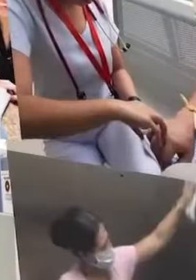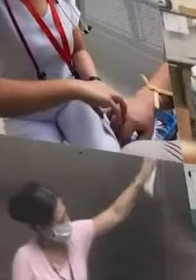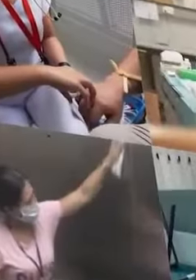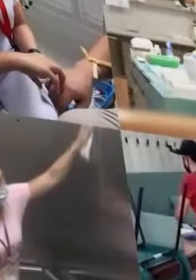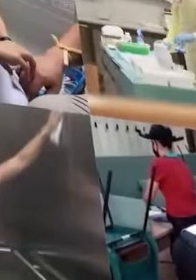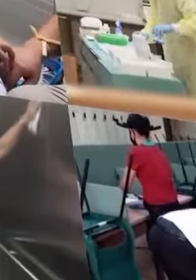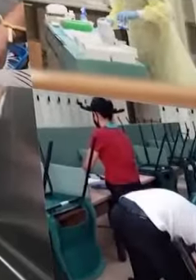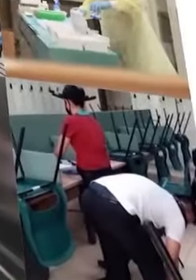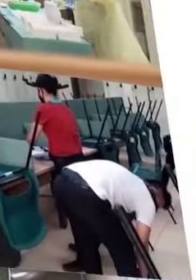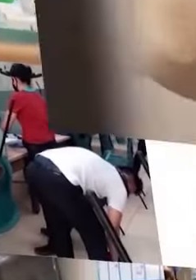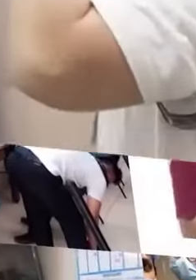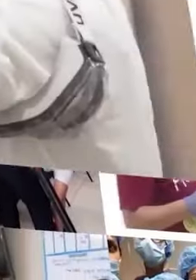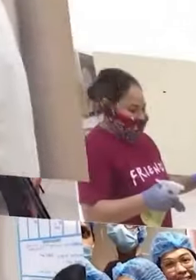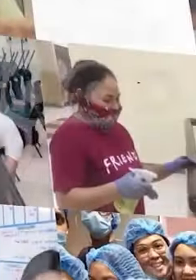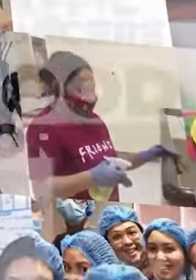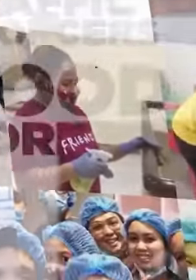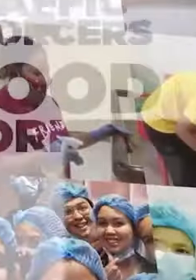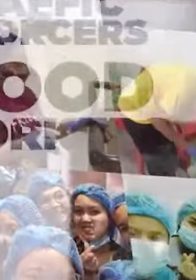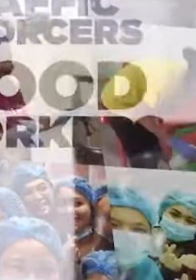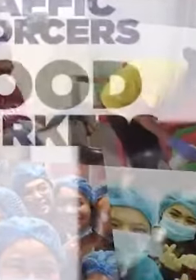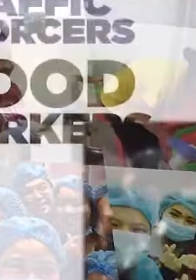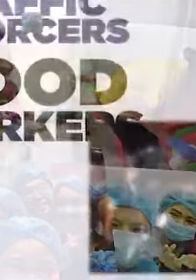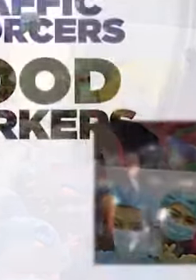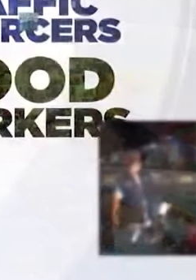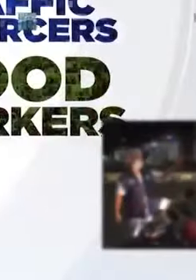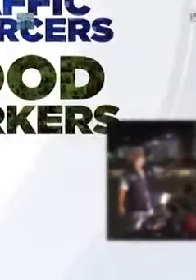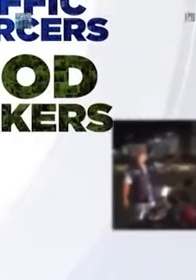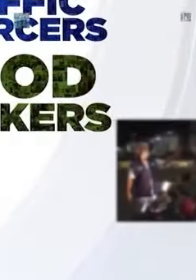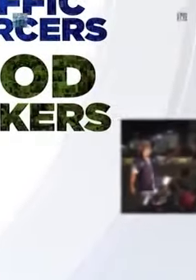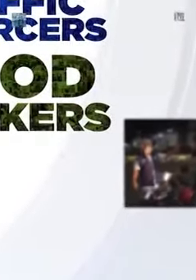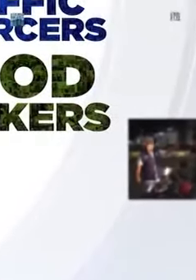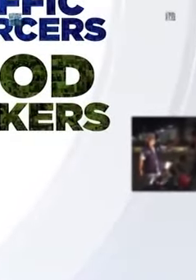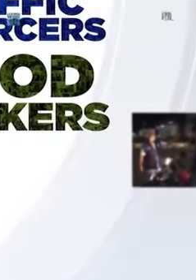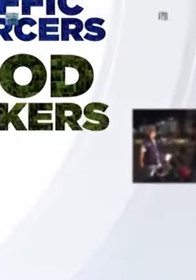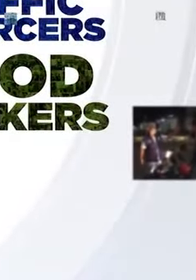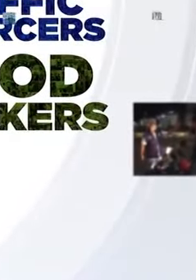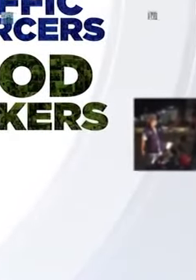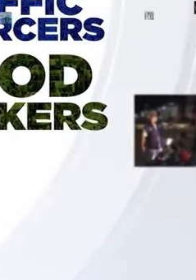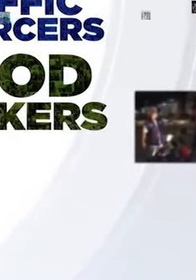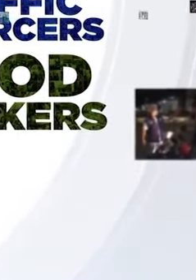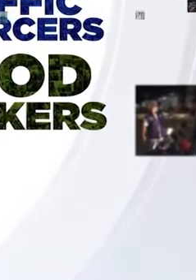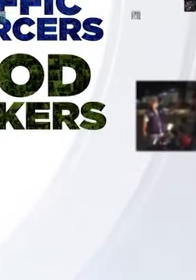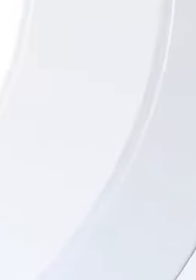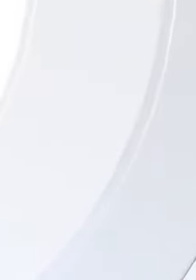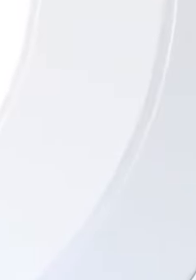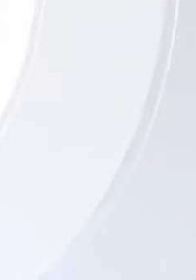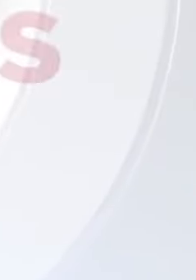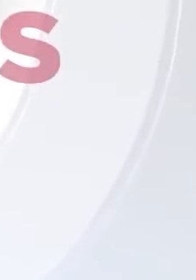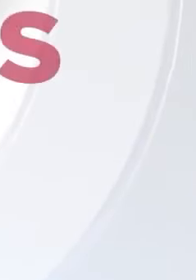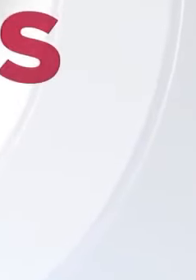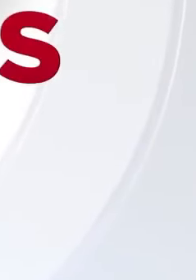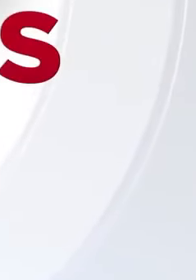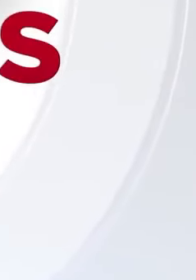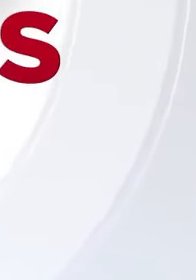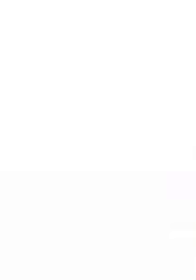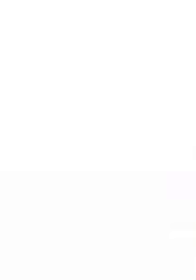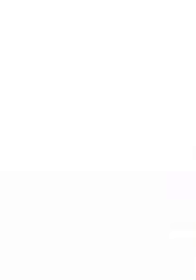All those who are in the front lines of this pandemic, thank you.